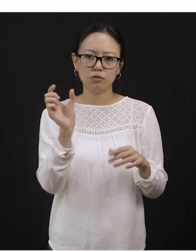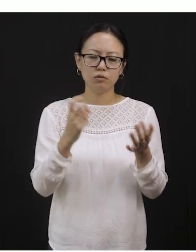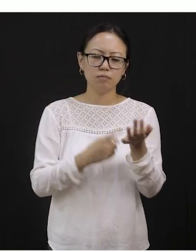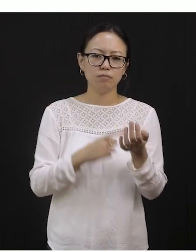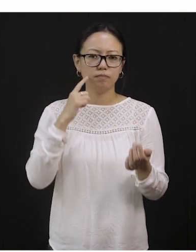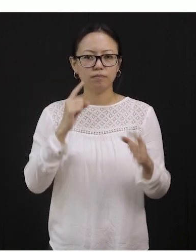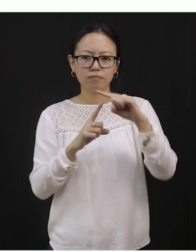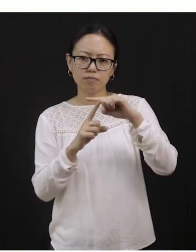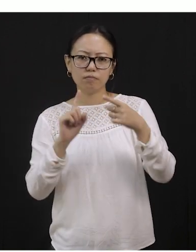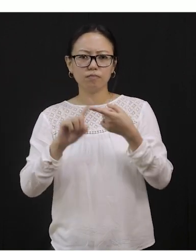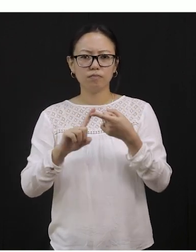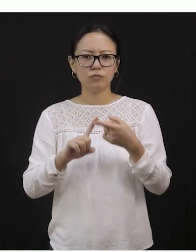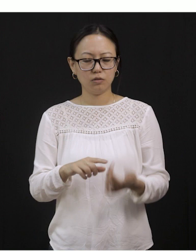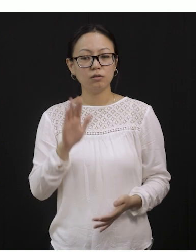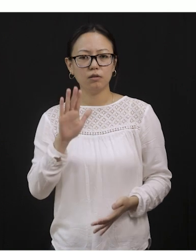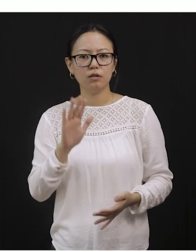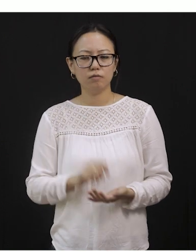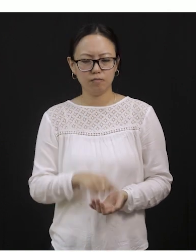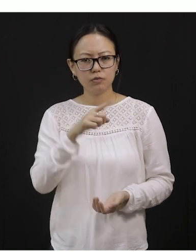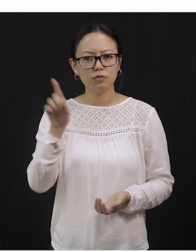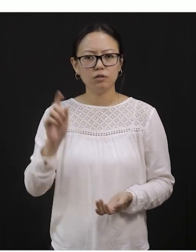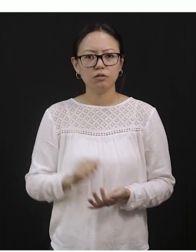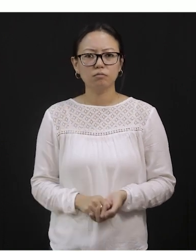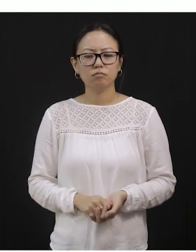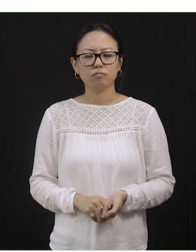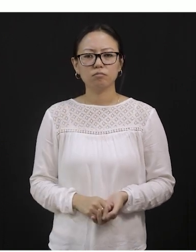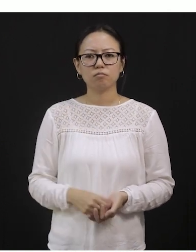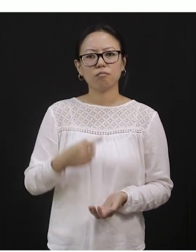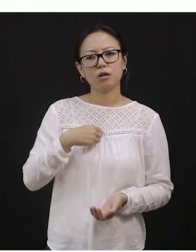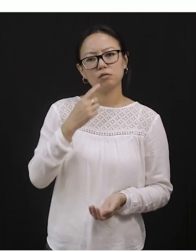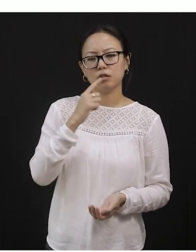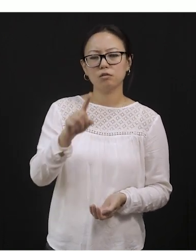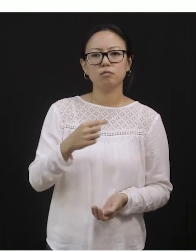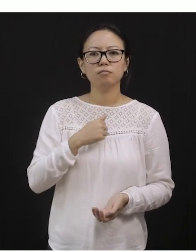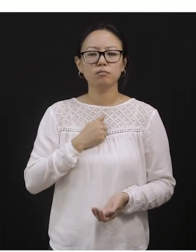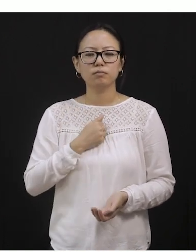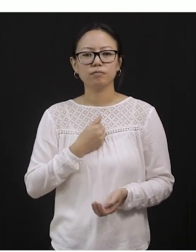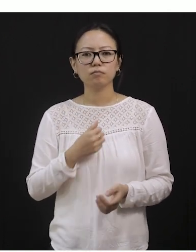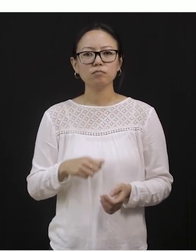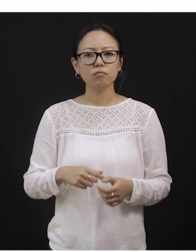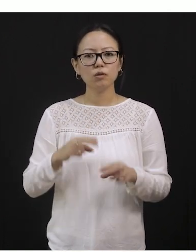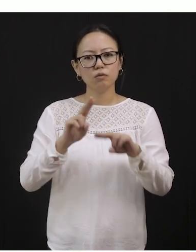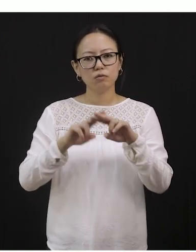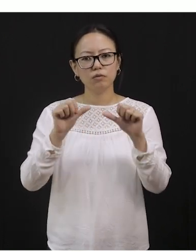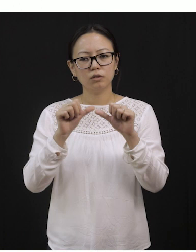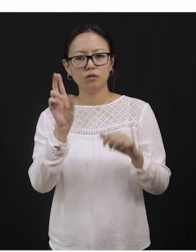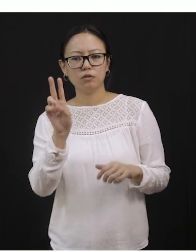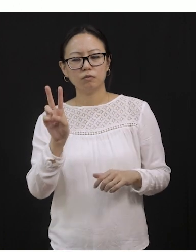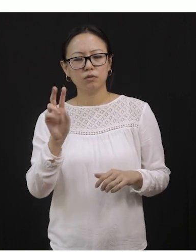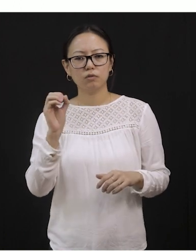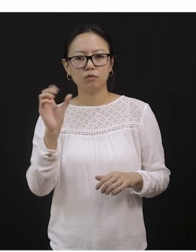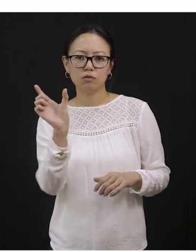my cartoon character, my favorite cartoon character. So are you ready for that? If you are, then let's